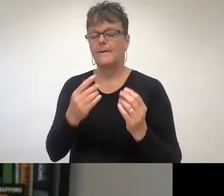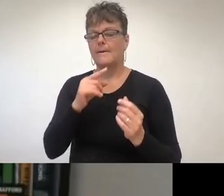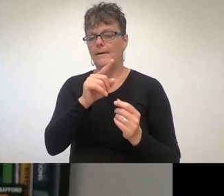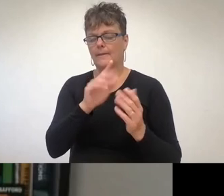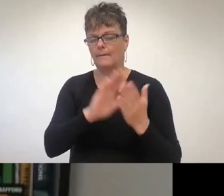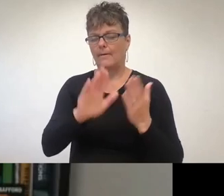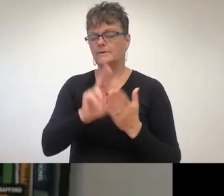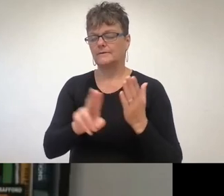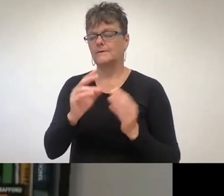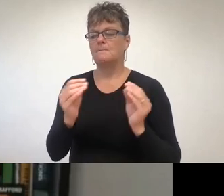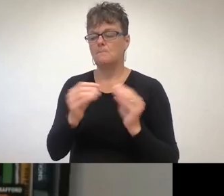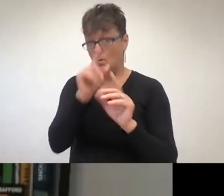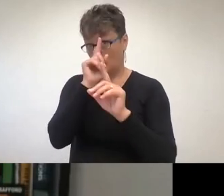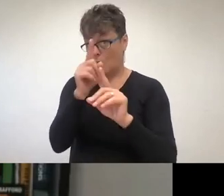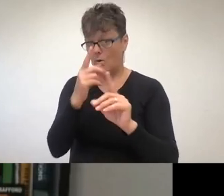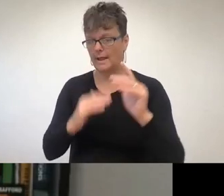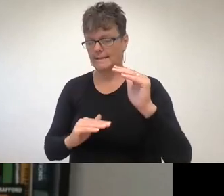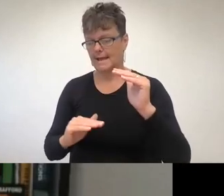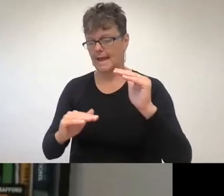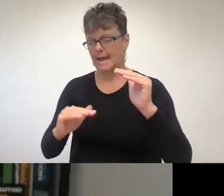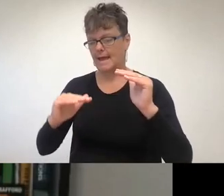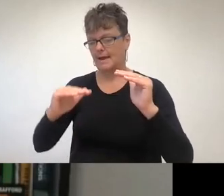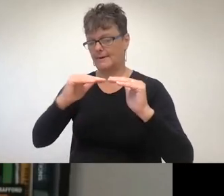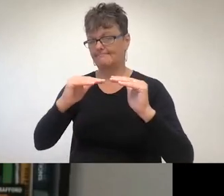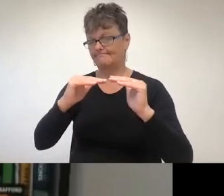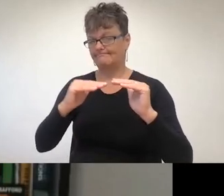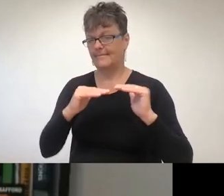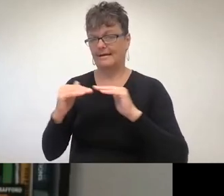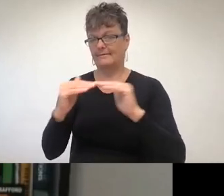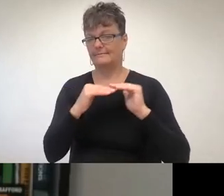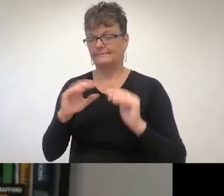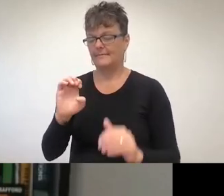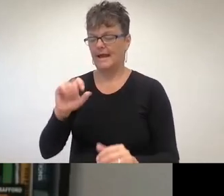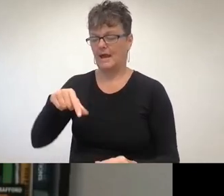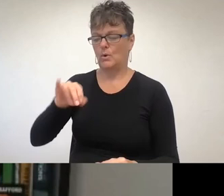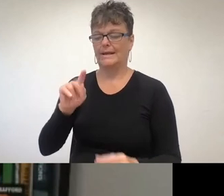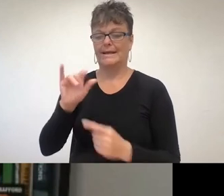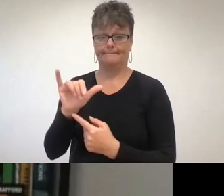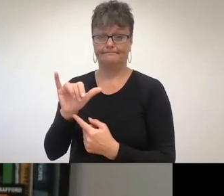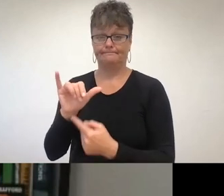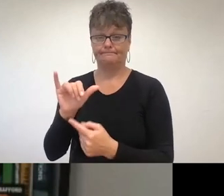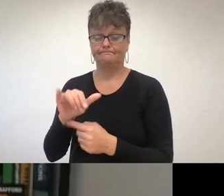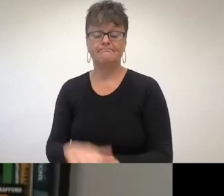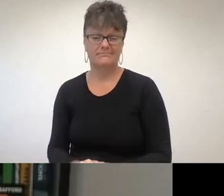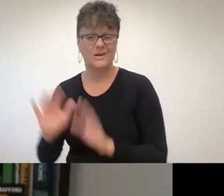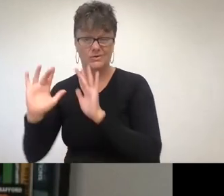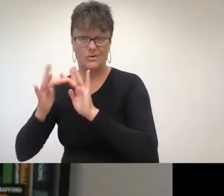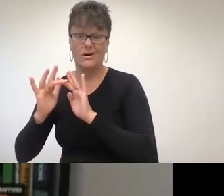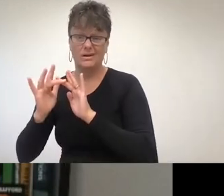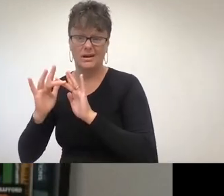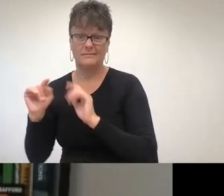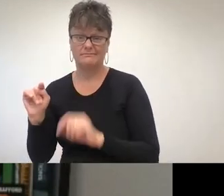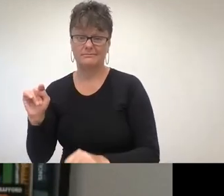support our students as people. And so that's where I'm saying the increase in online offerings is